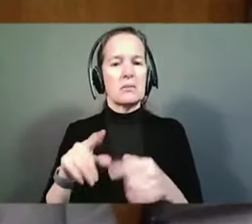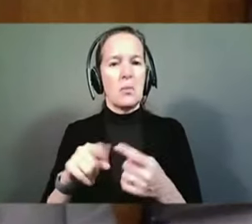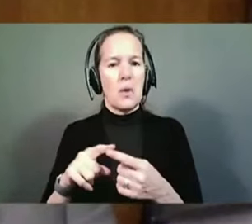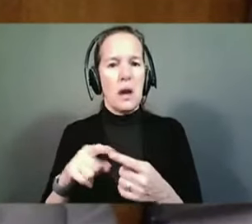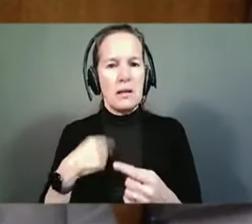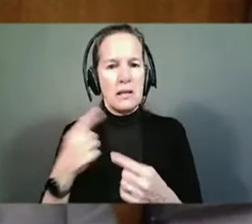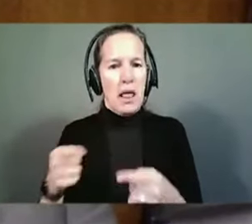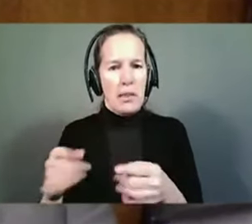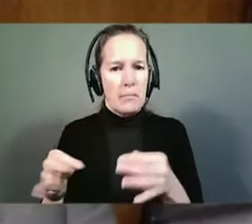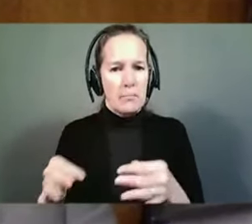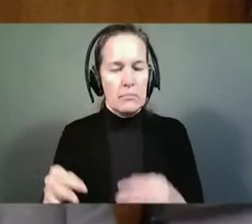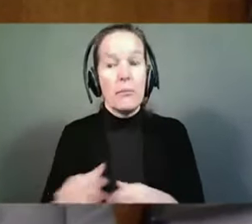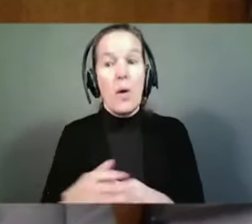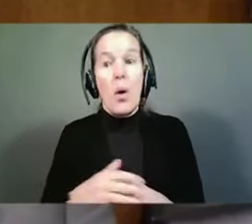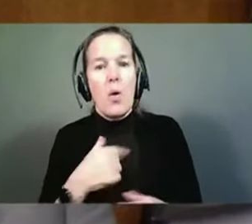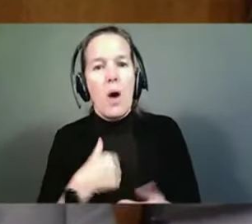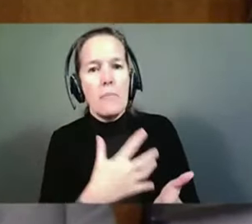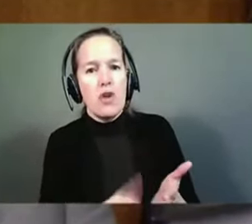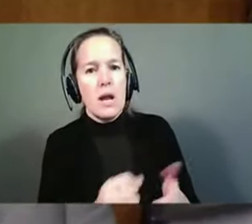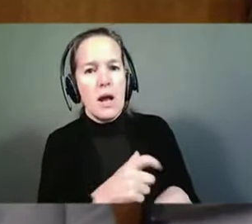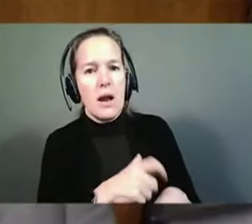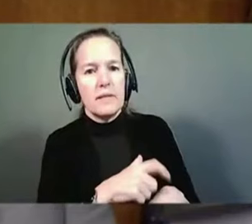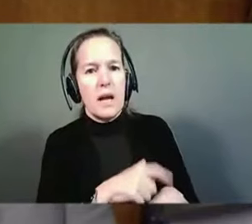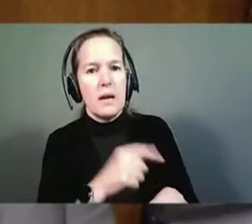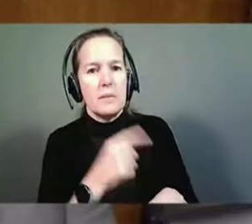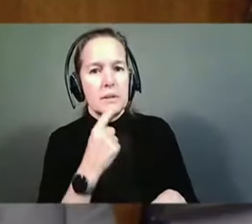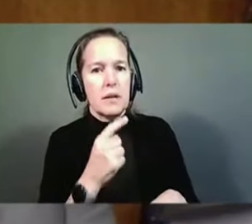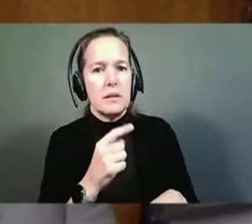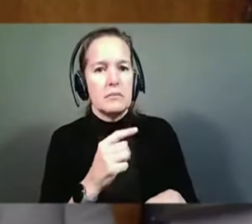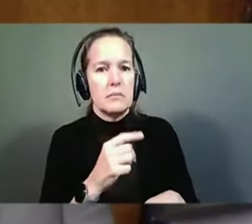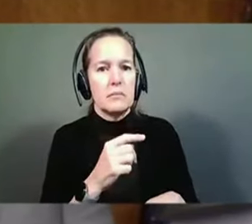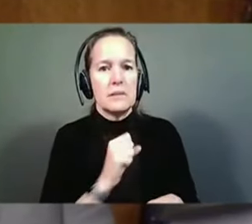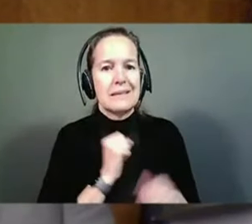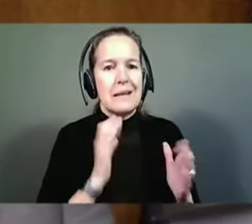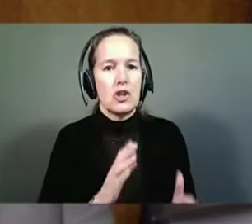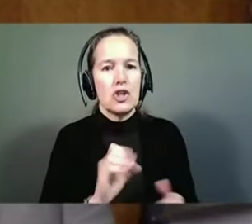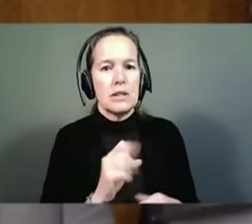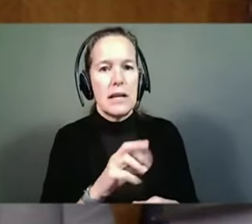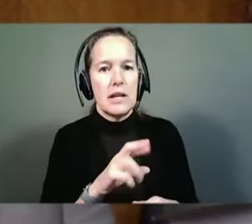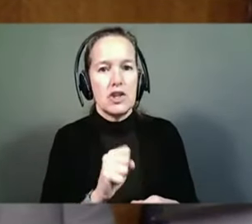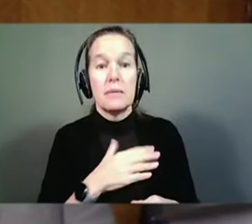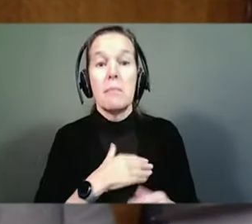last question is, what good question did I not ask any of you?